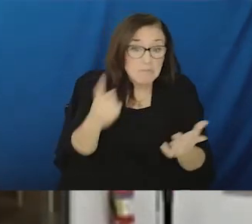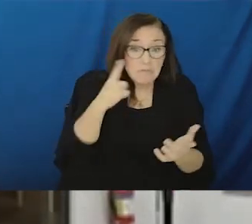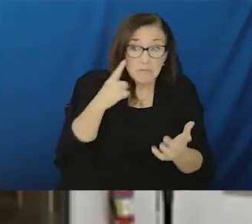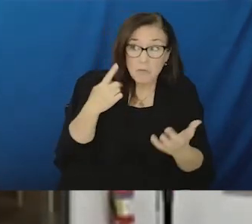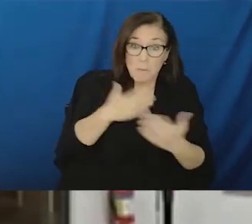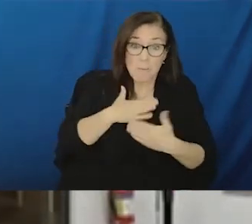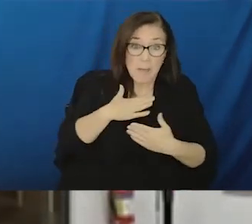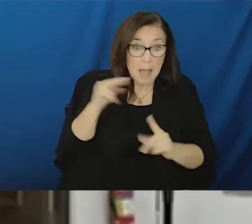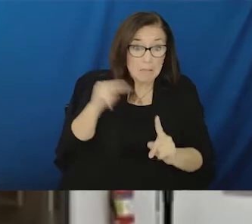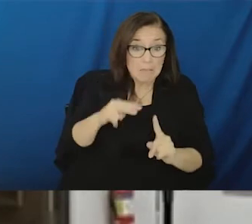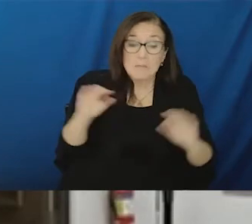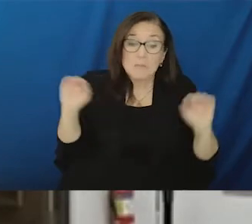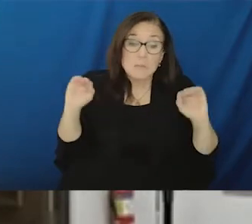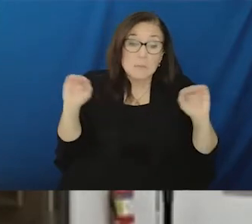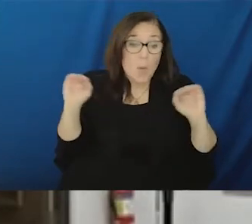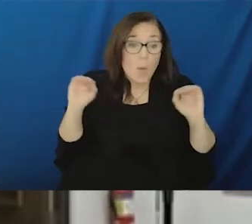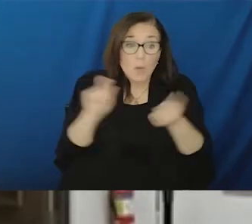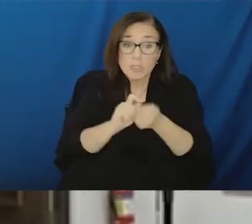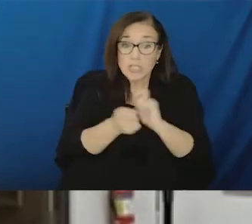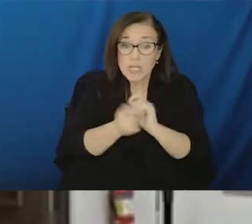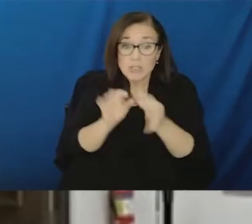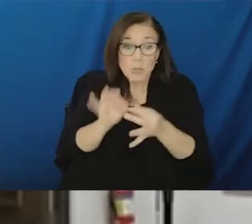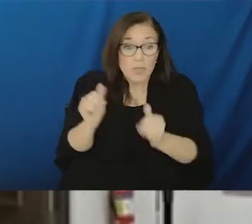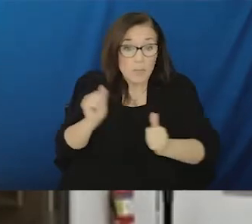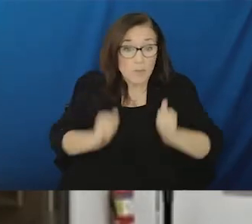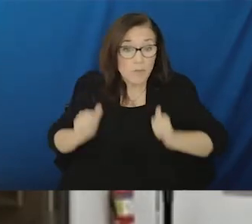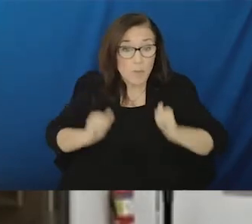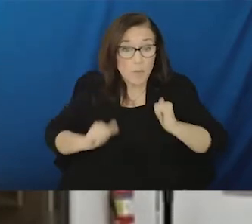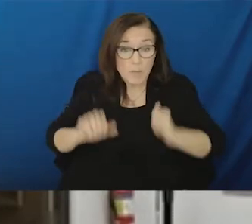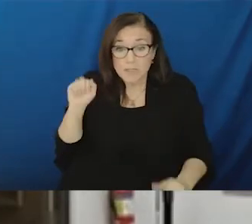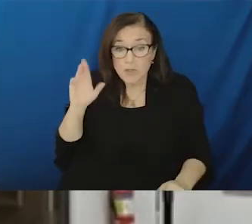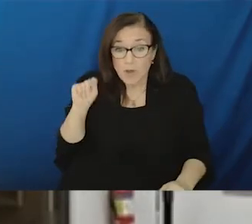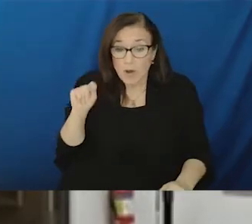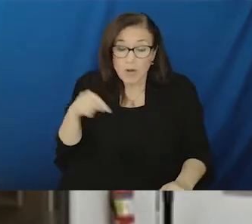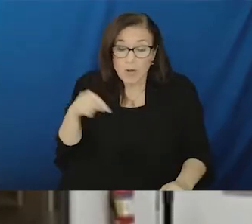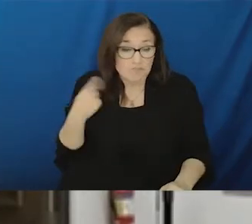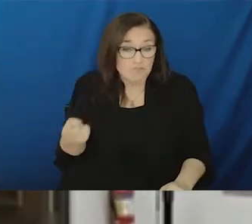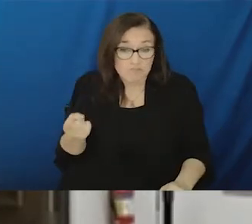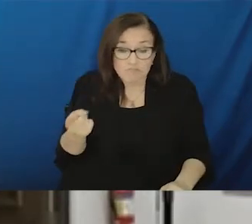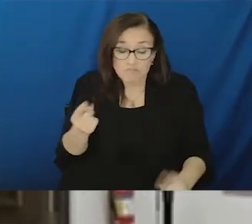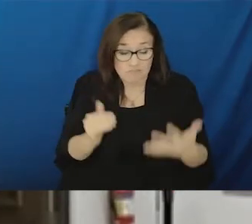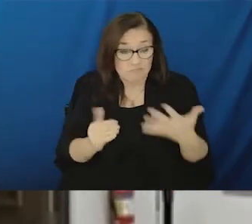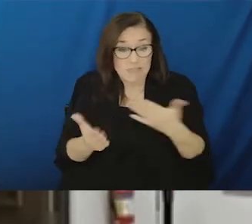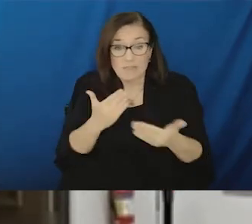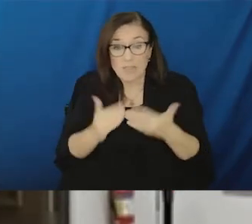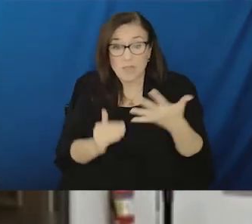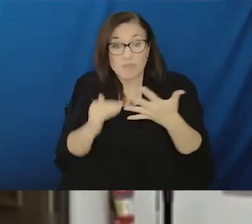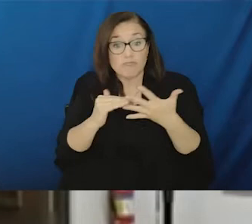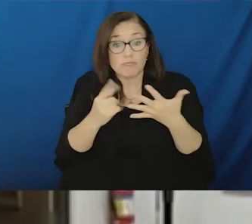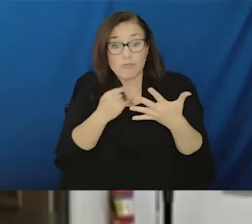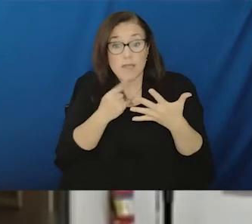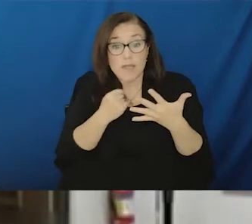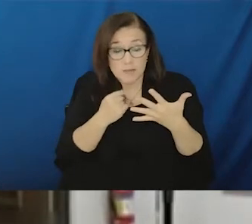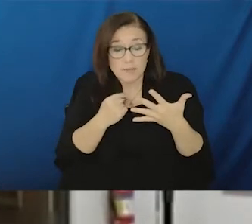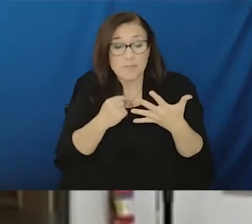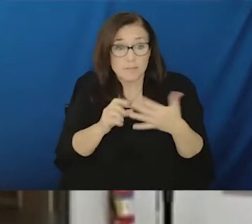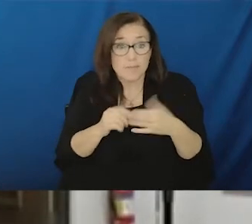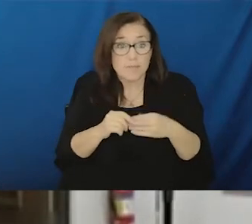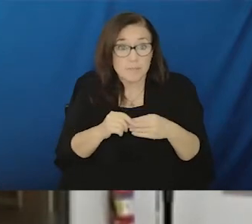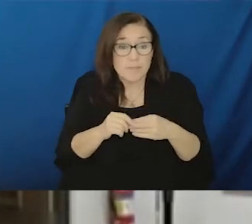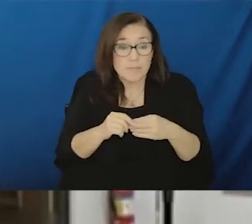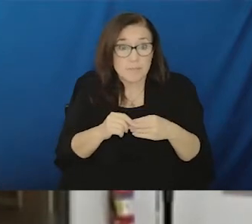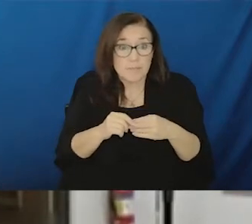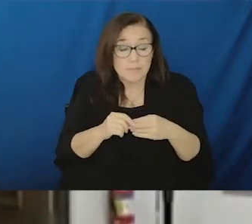that we've gone into the red. It is the same situation that we've been under. There is singing that's allowed, but it's